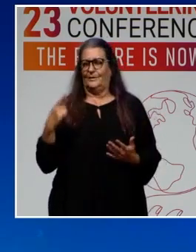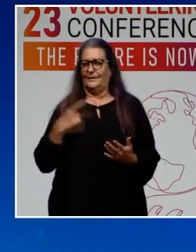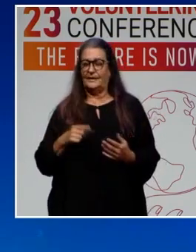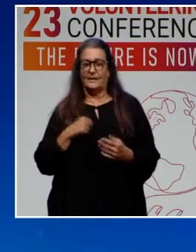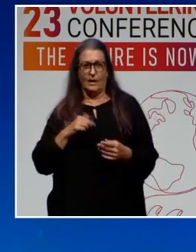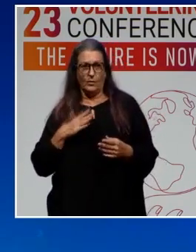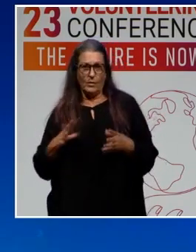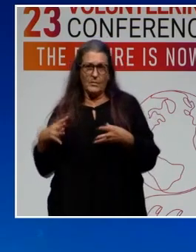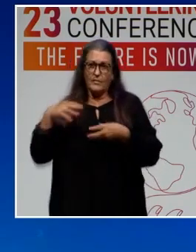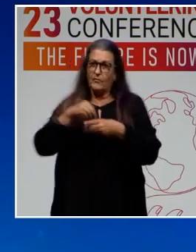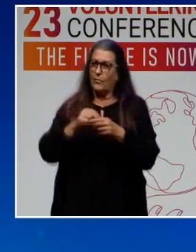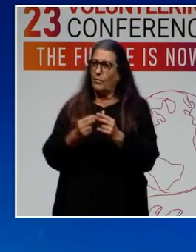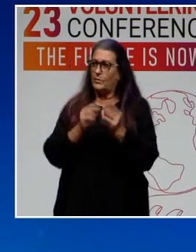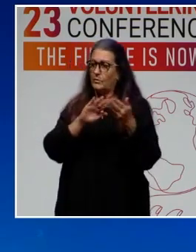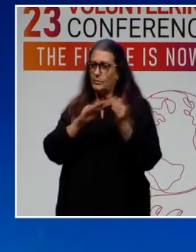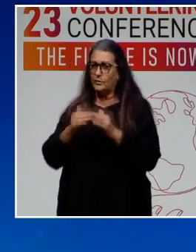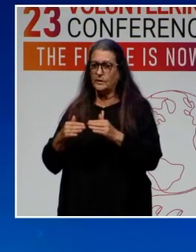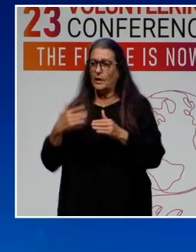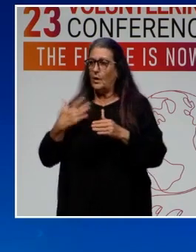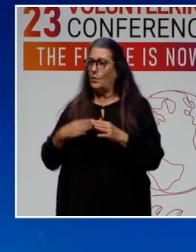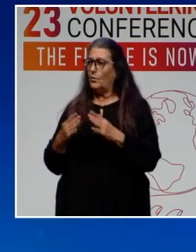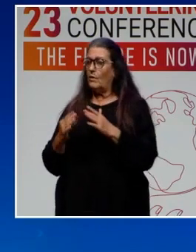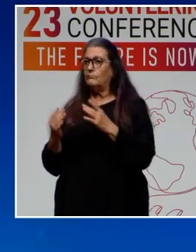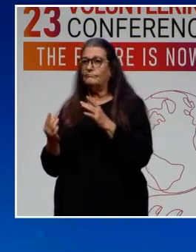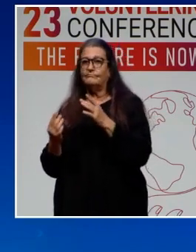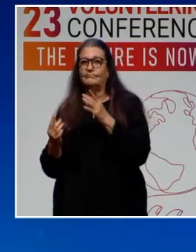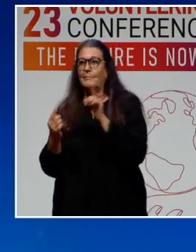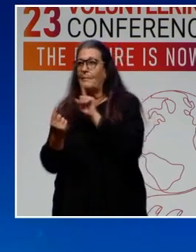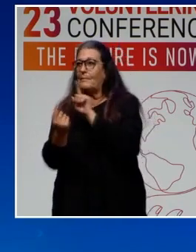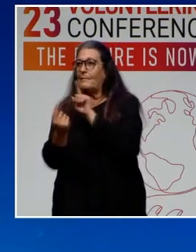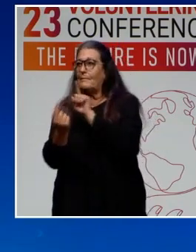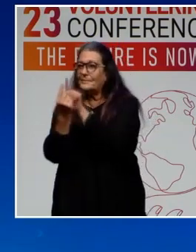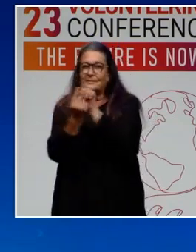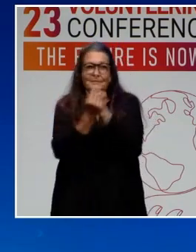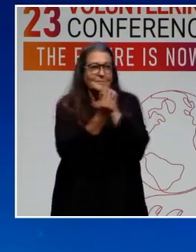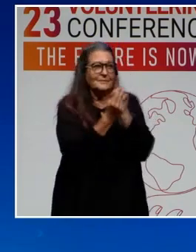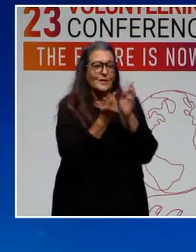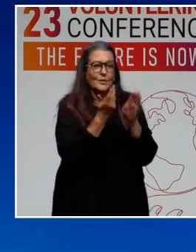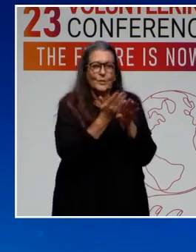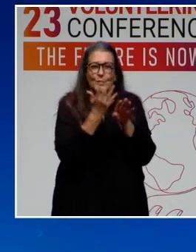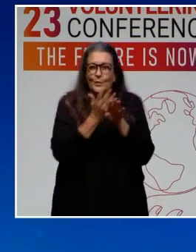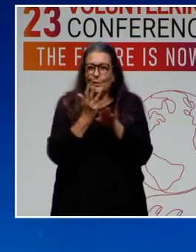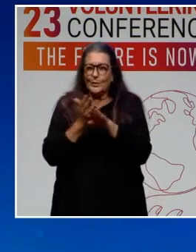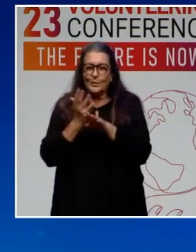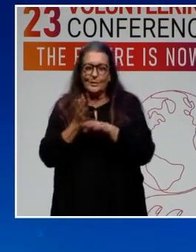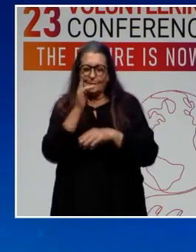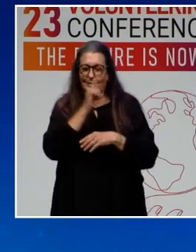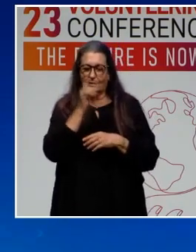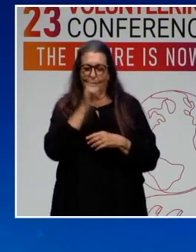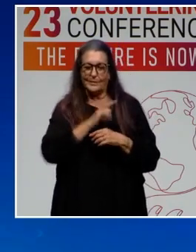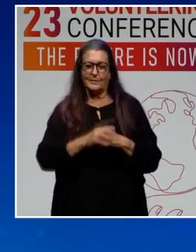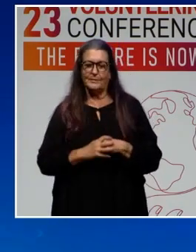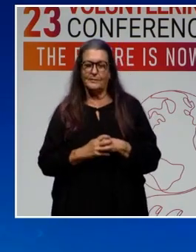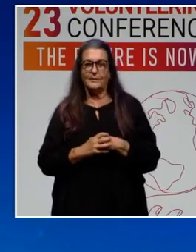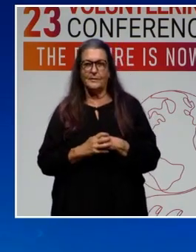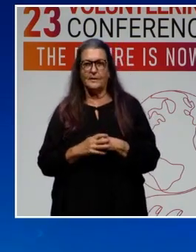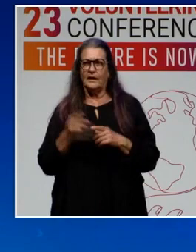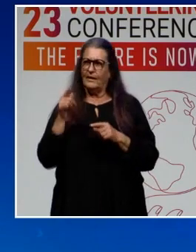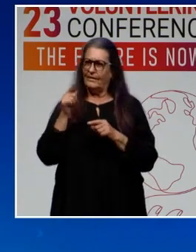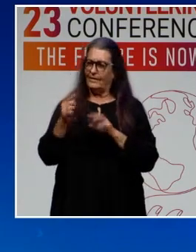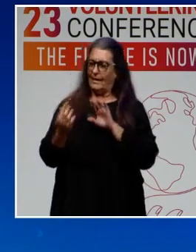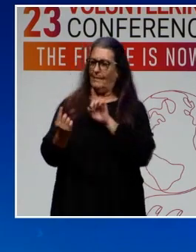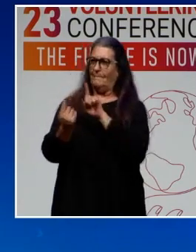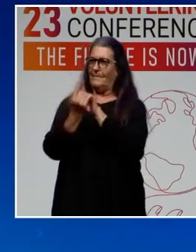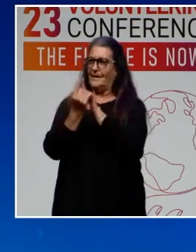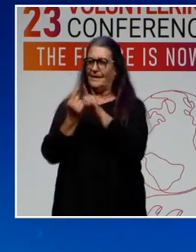providing the opportunity to meet new people, create a sense of belonging at the same time as an opportunity to